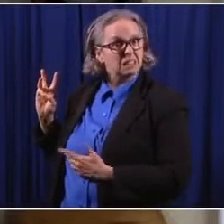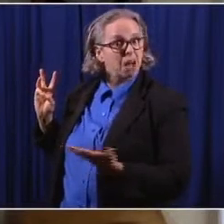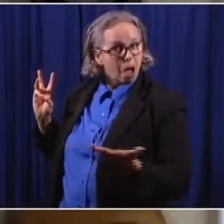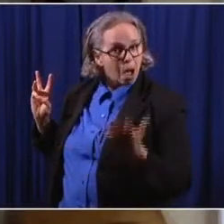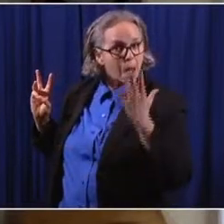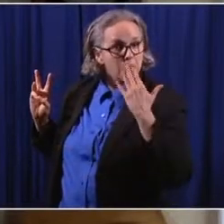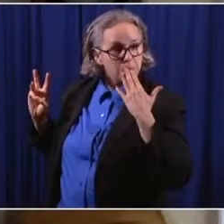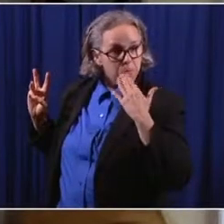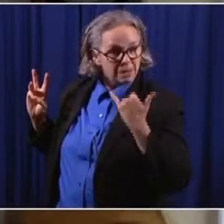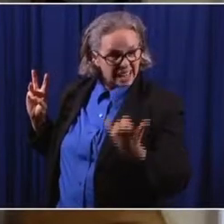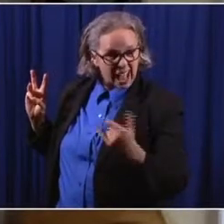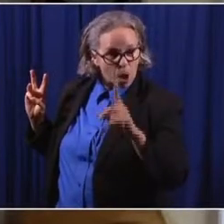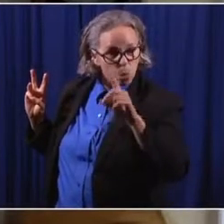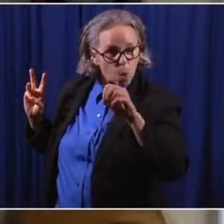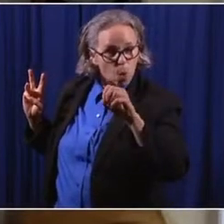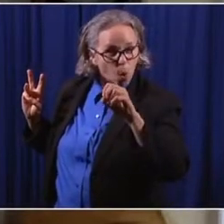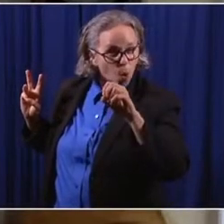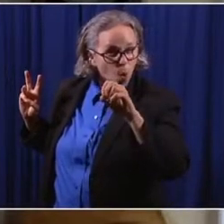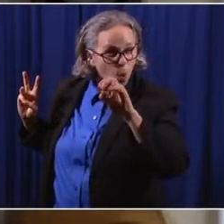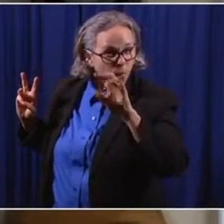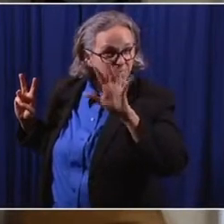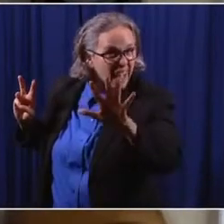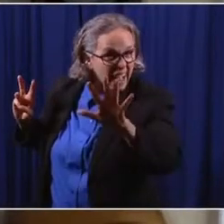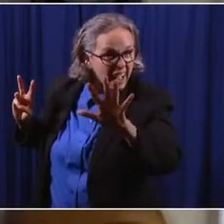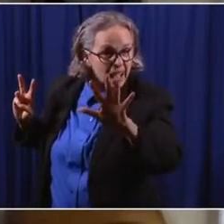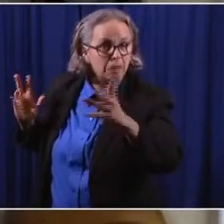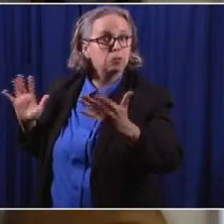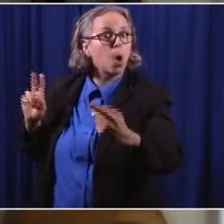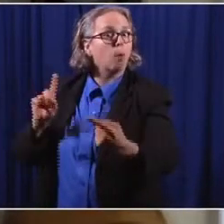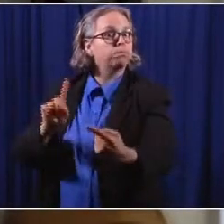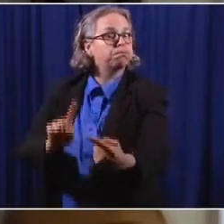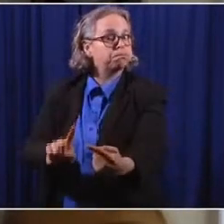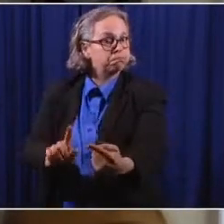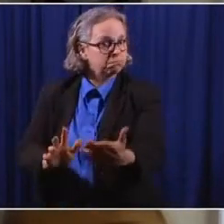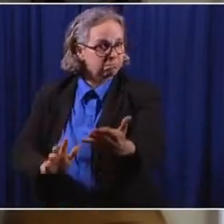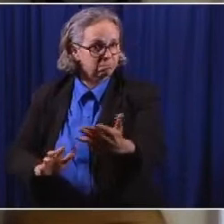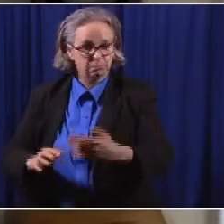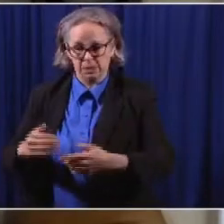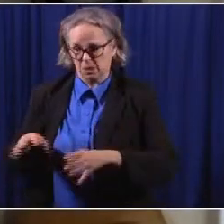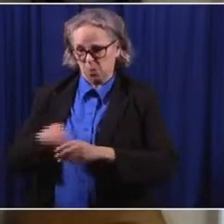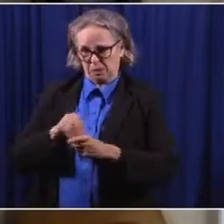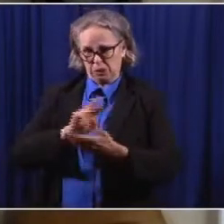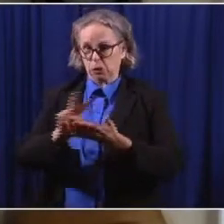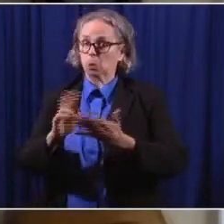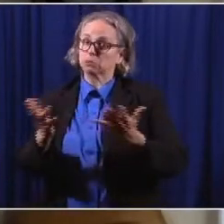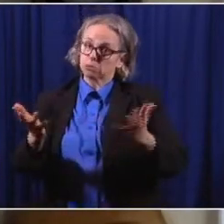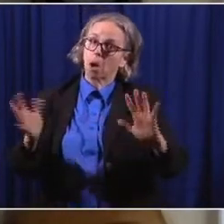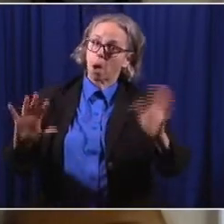to 122. The county is ending the past 2 weeks at an average of